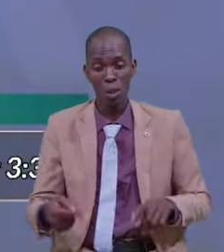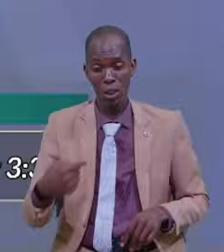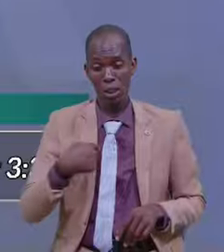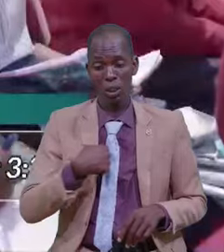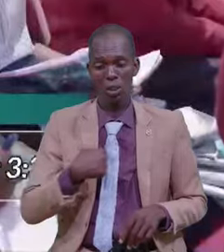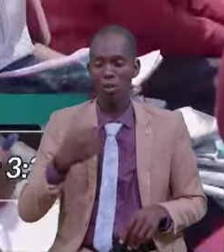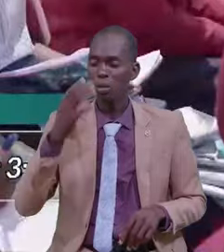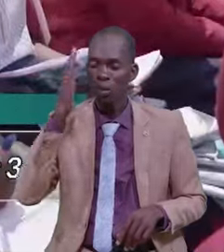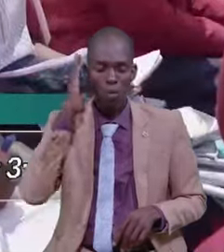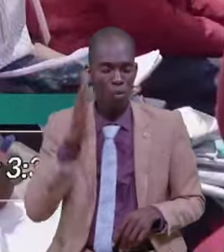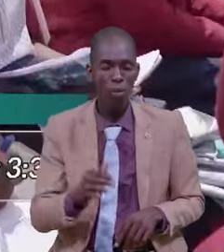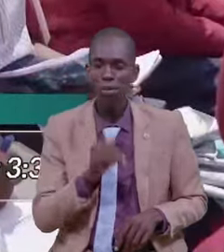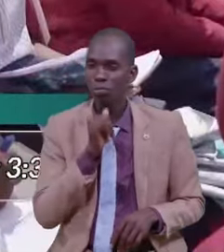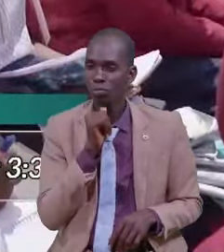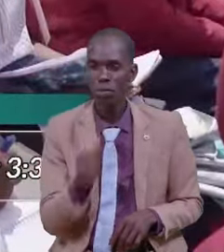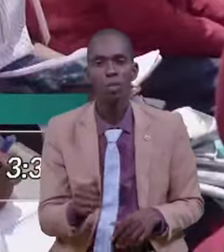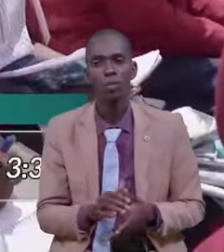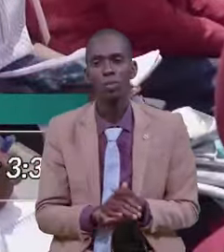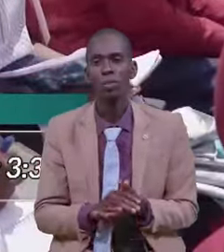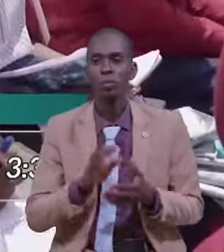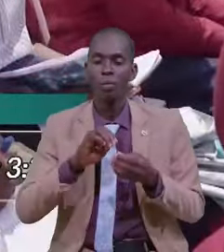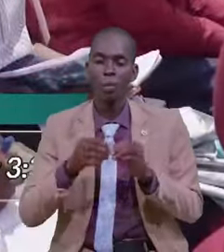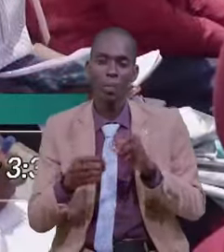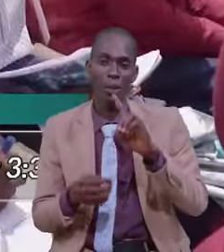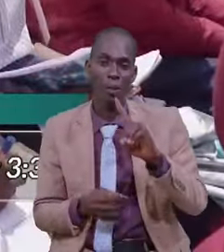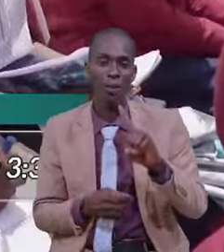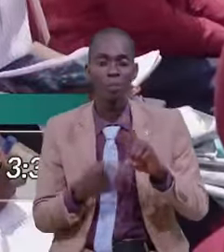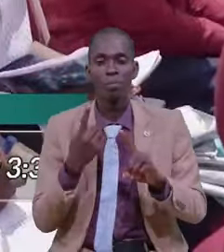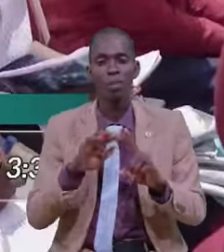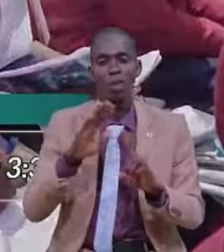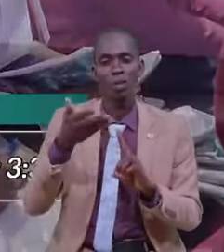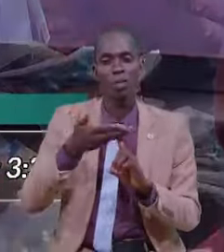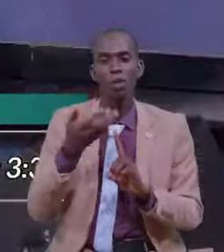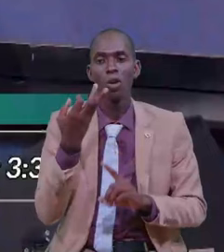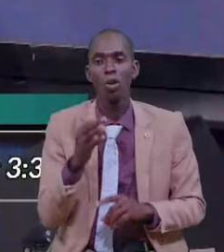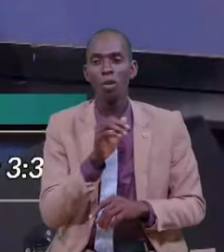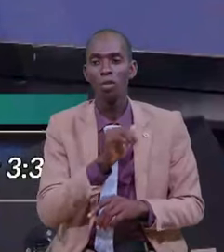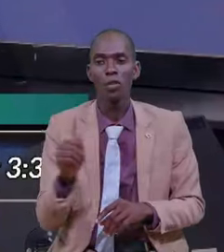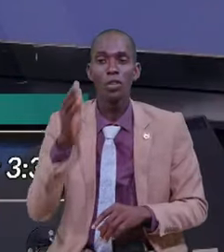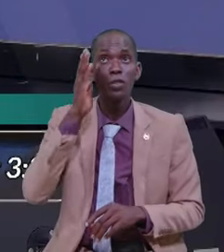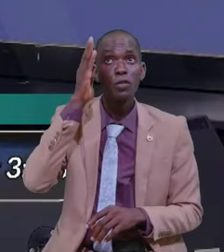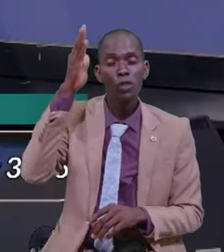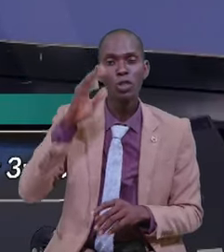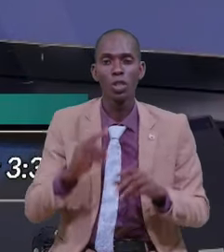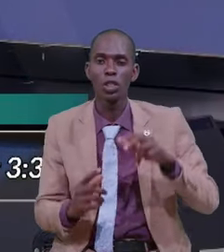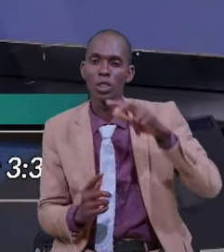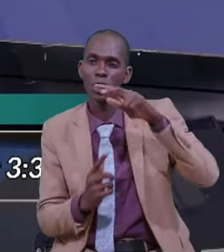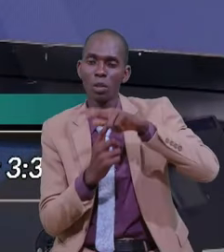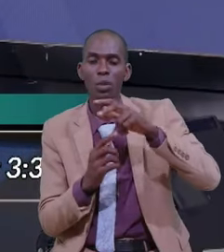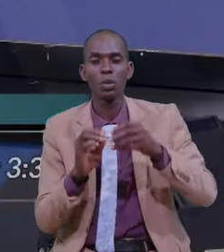will not? Number one, the conviction of a future champion. Number two,